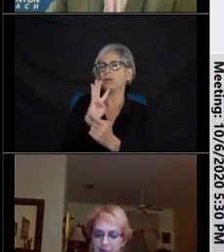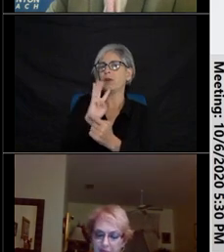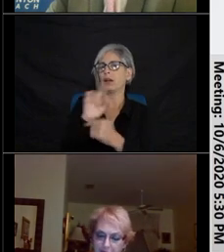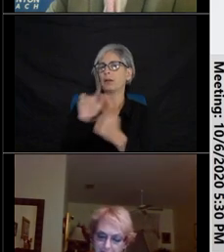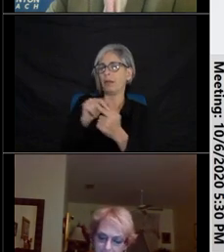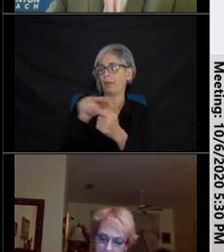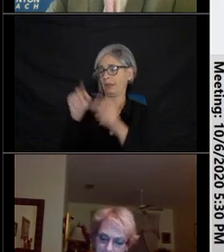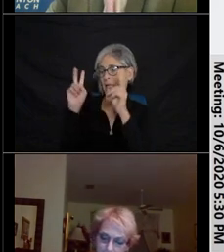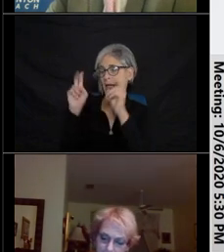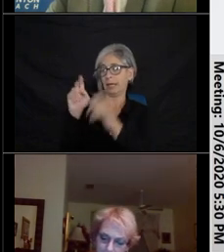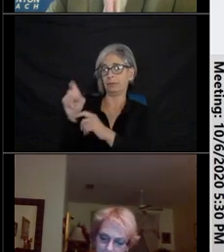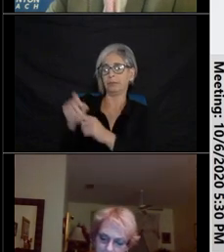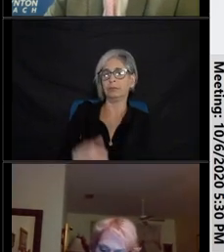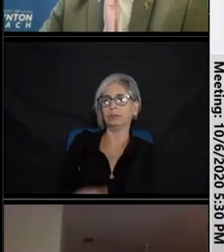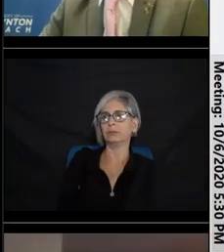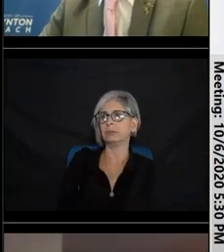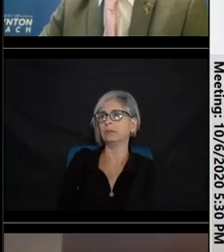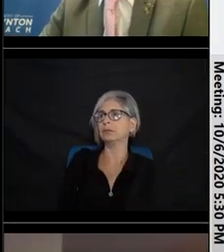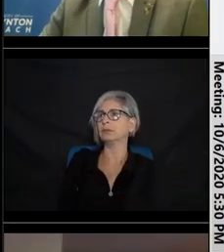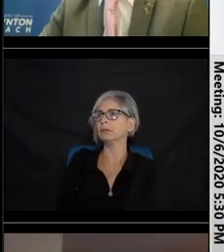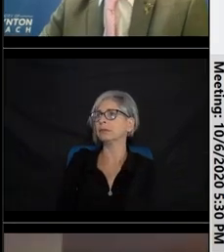item?